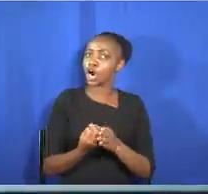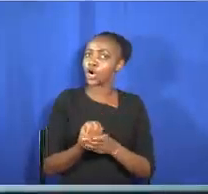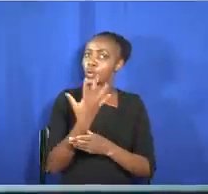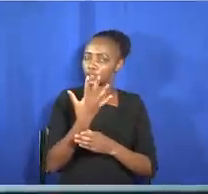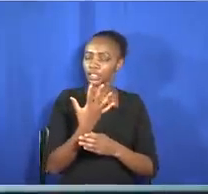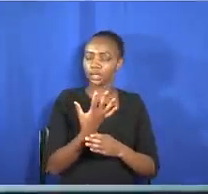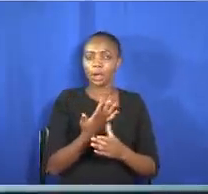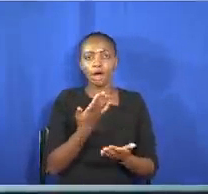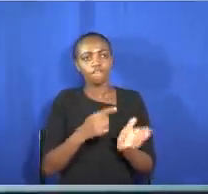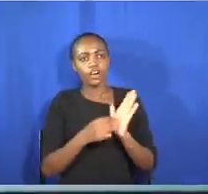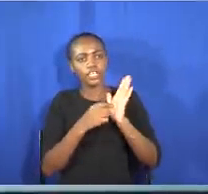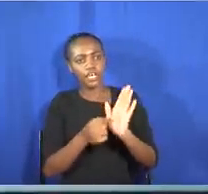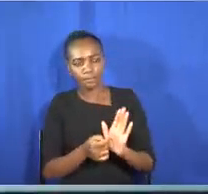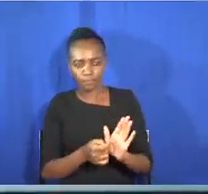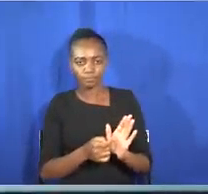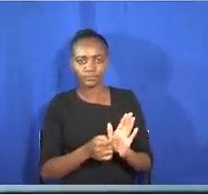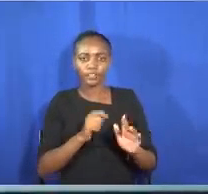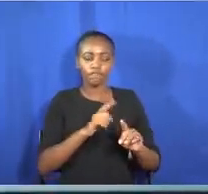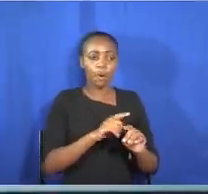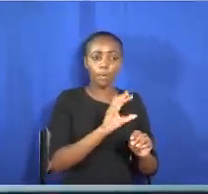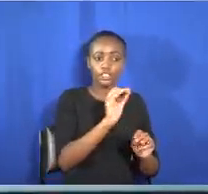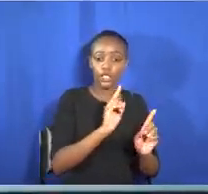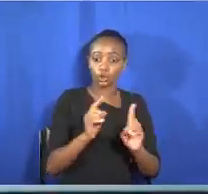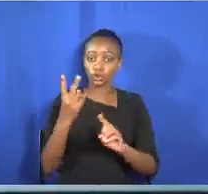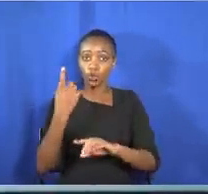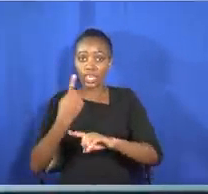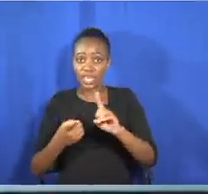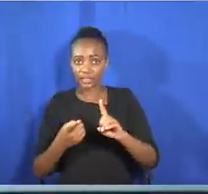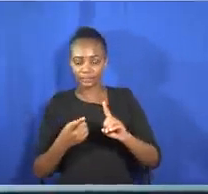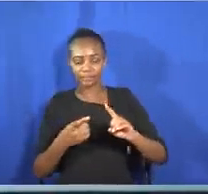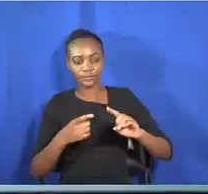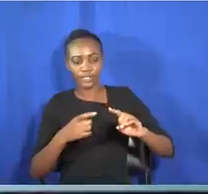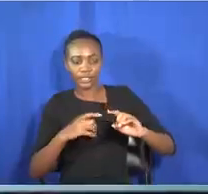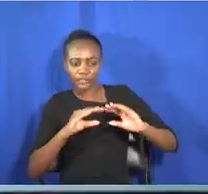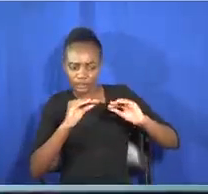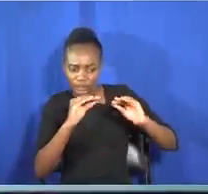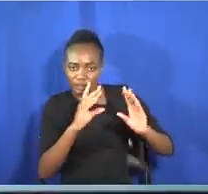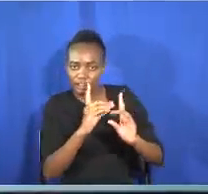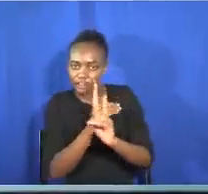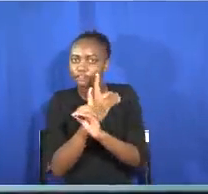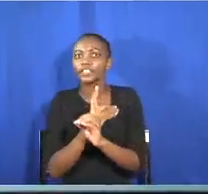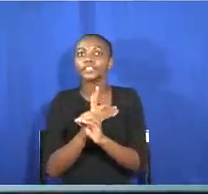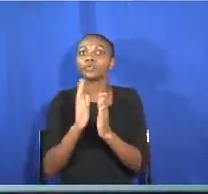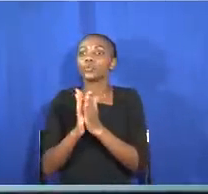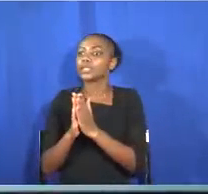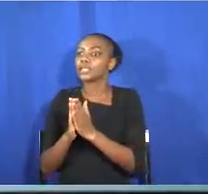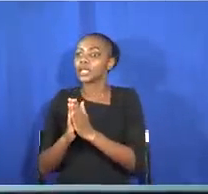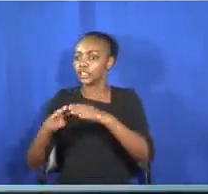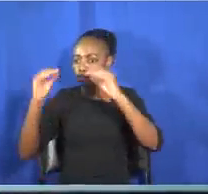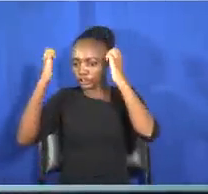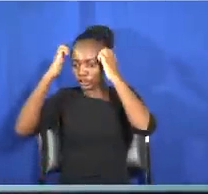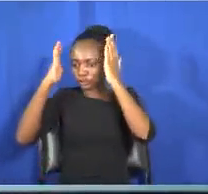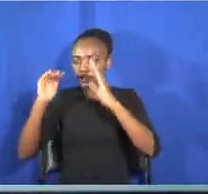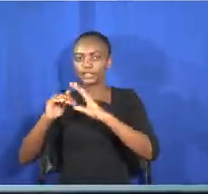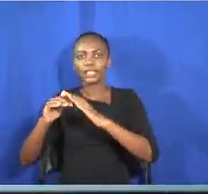developmental. Right from the early age, because a learner from the 0 to 2 years, you may not teach them what you teach the